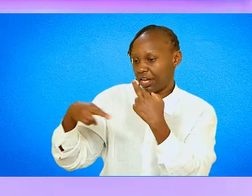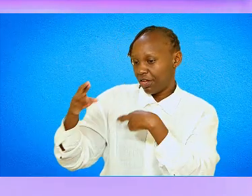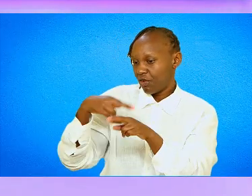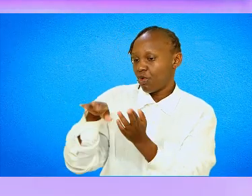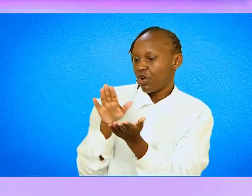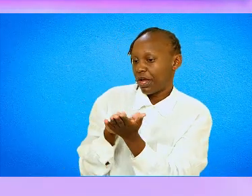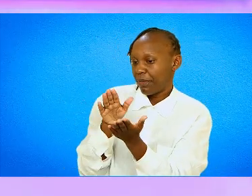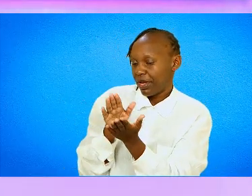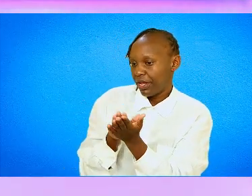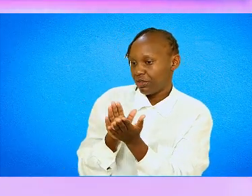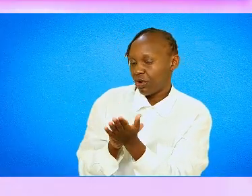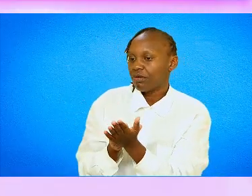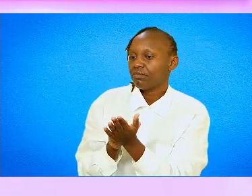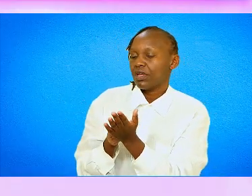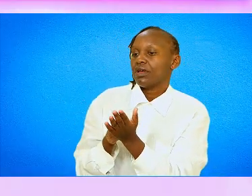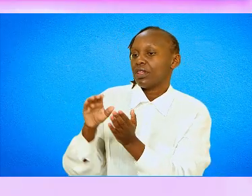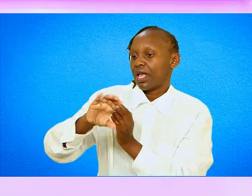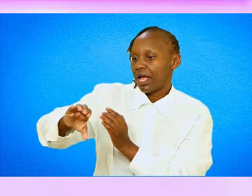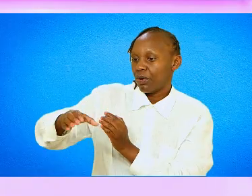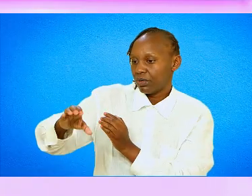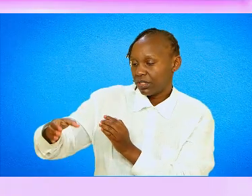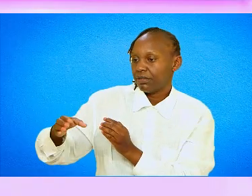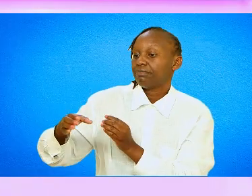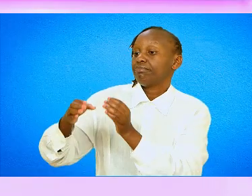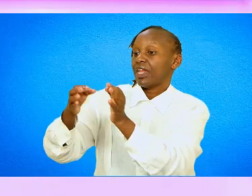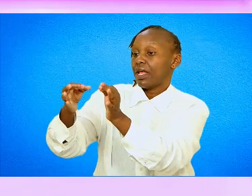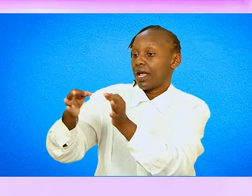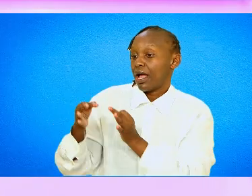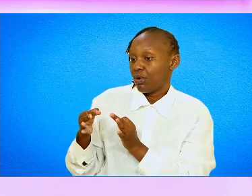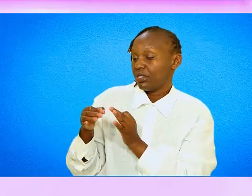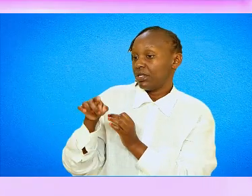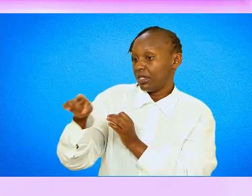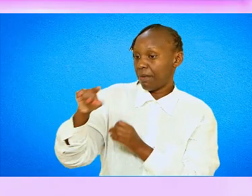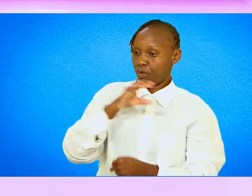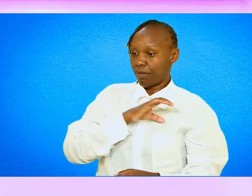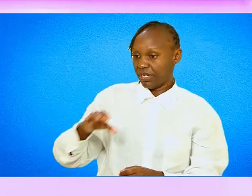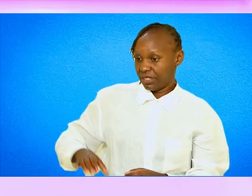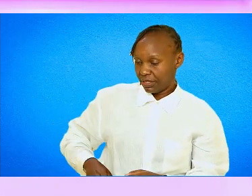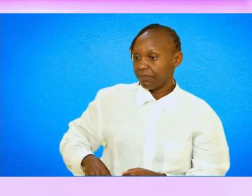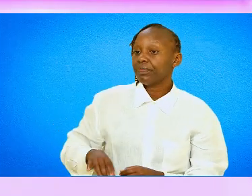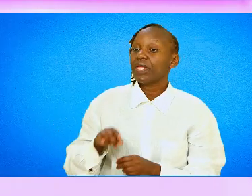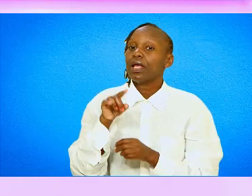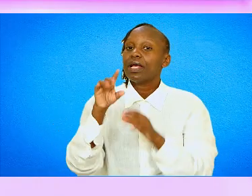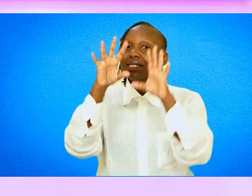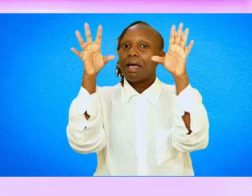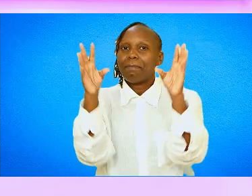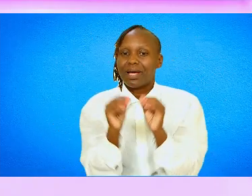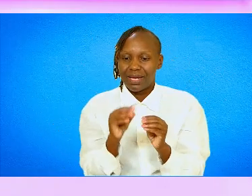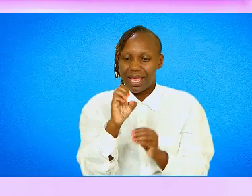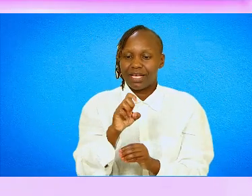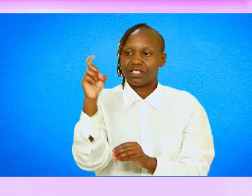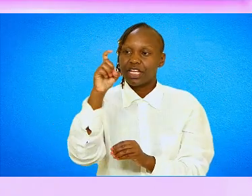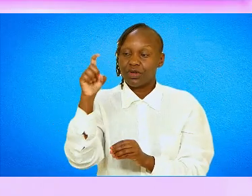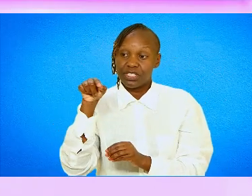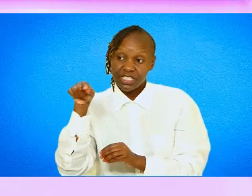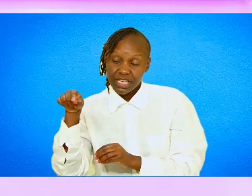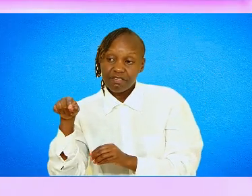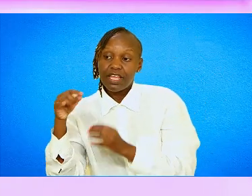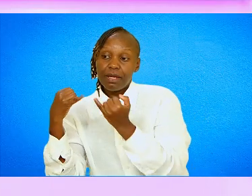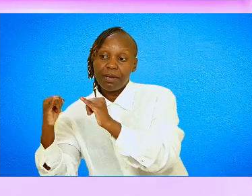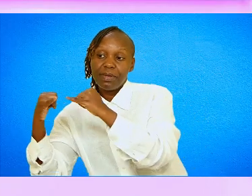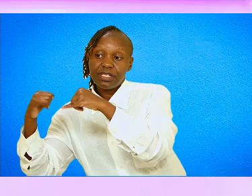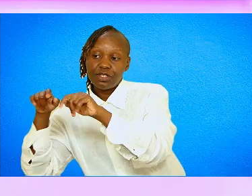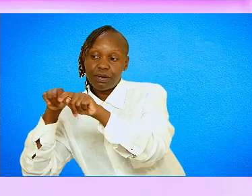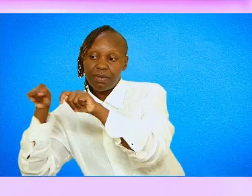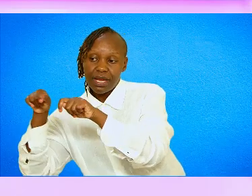recommendation through Public Accounts Committee. In summary, the executive arm of government handles the